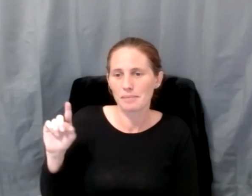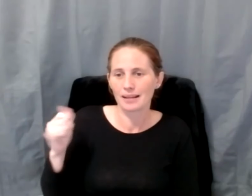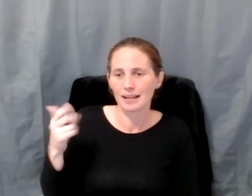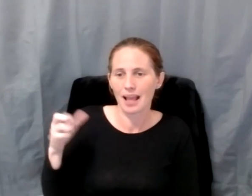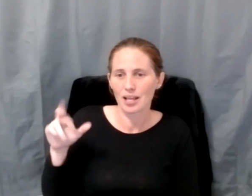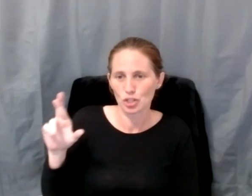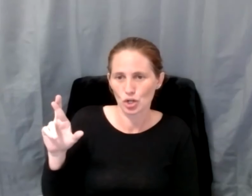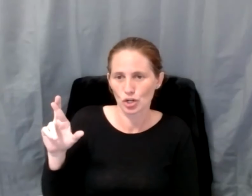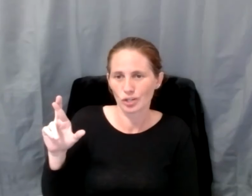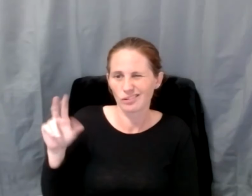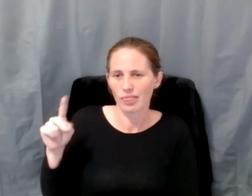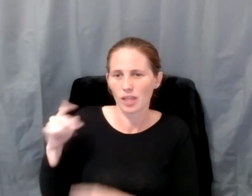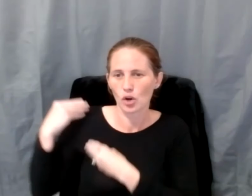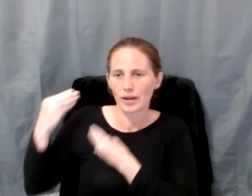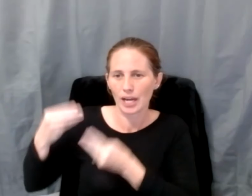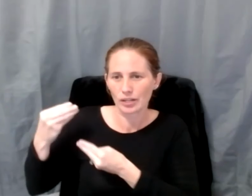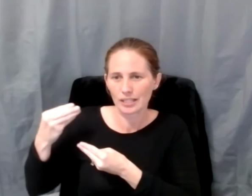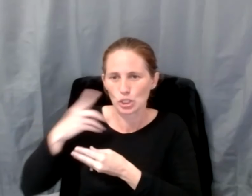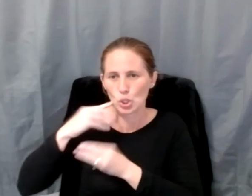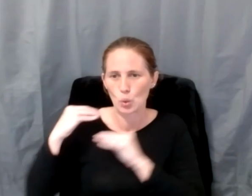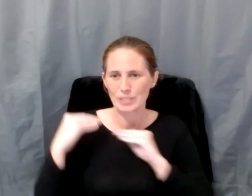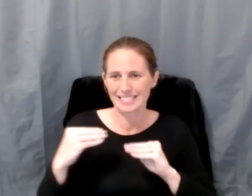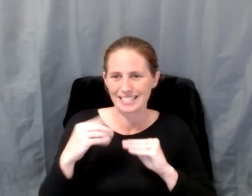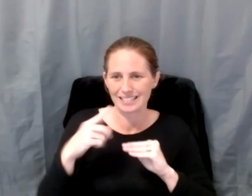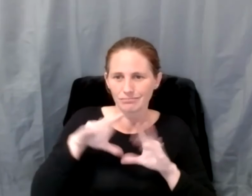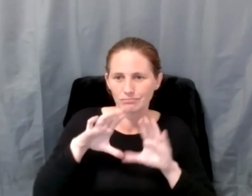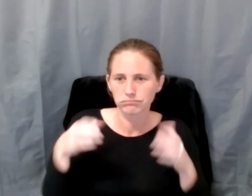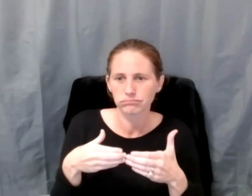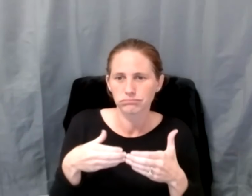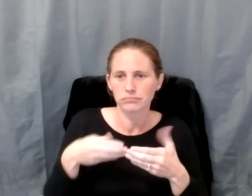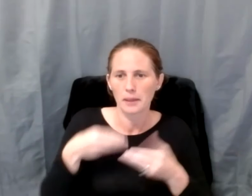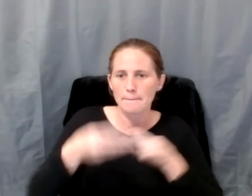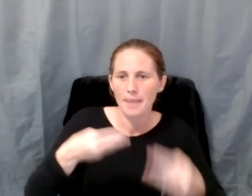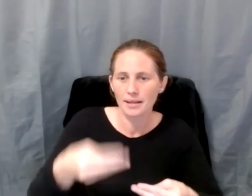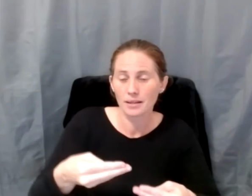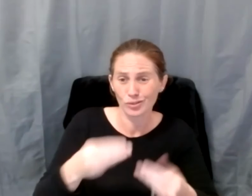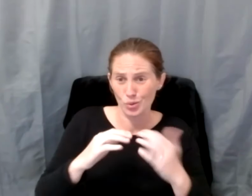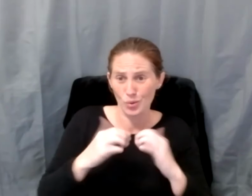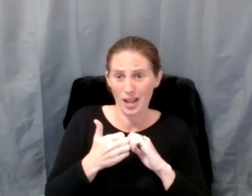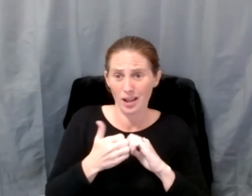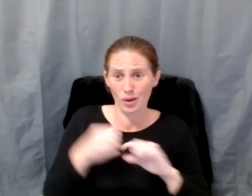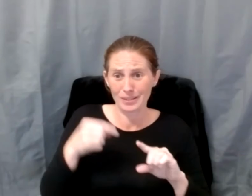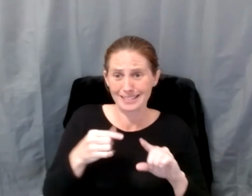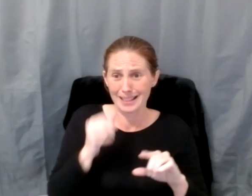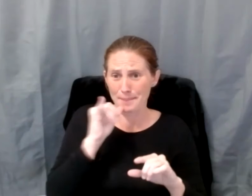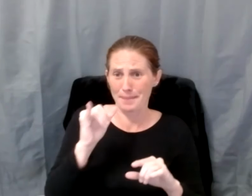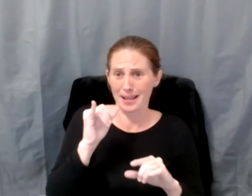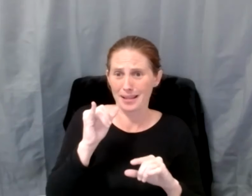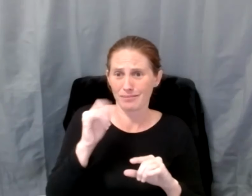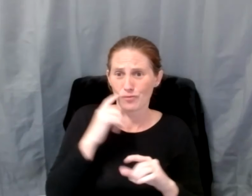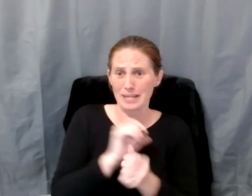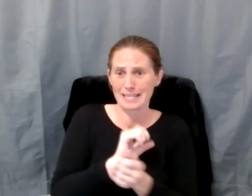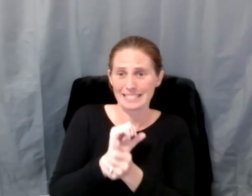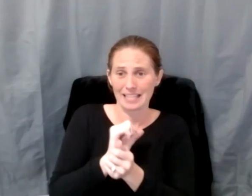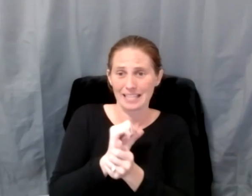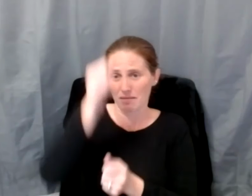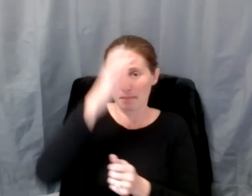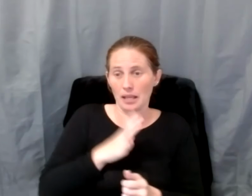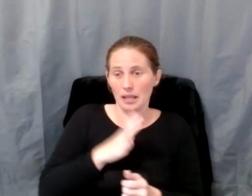being passed on. So, you know, how, how it ends up in the, in the pipe of an enslaved man is going to be,